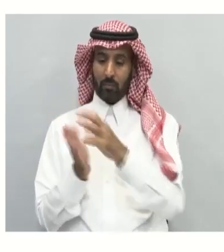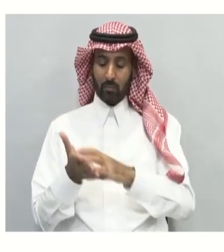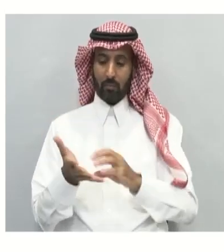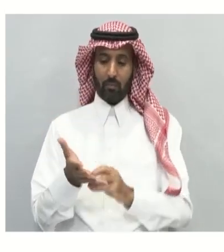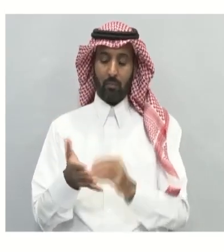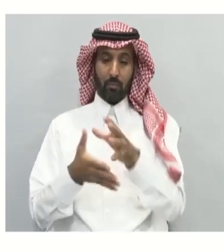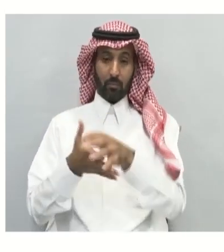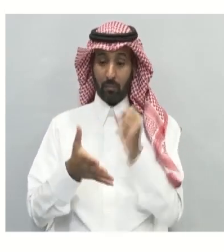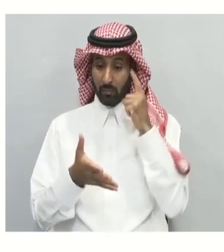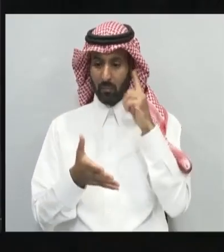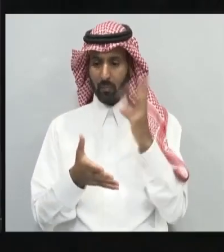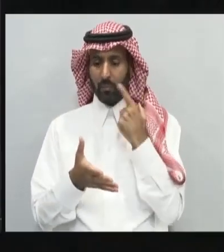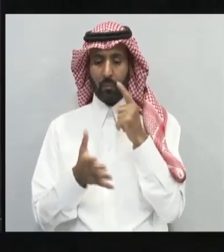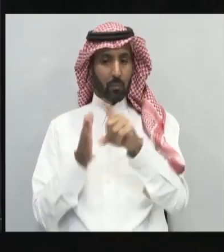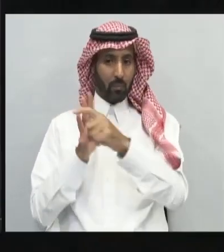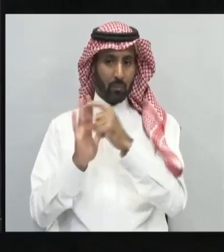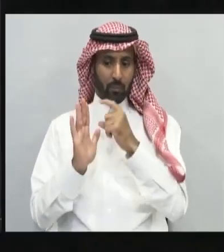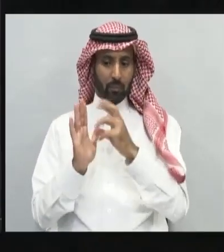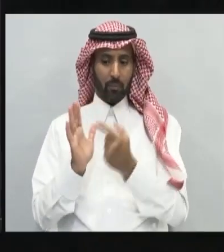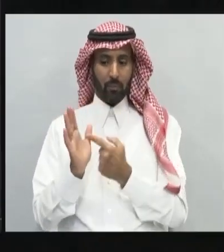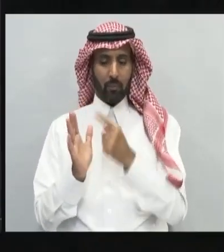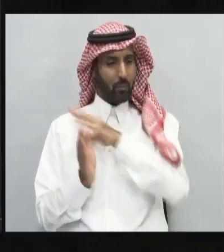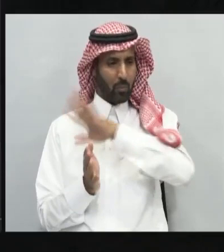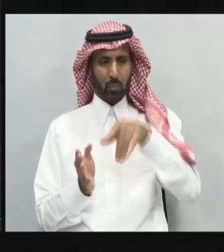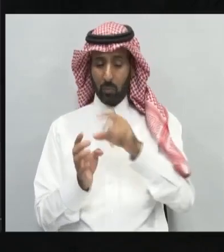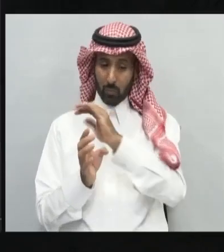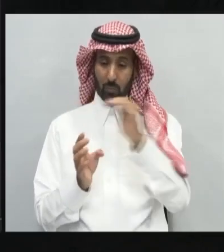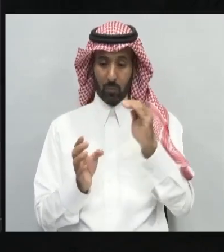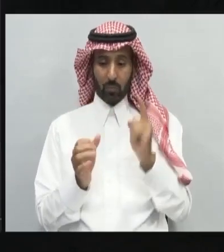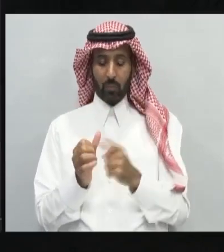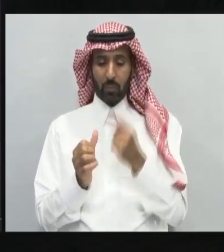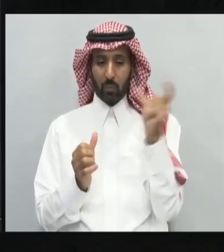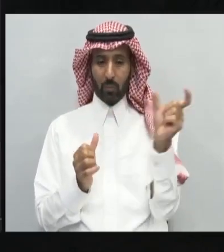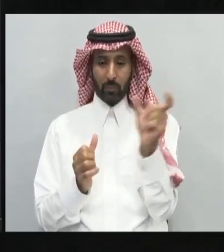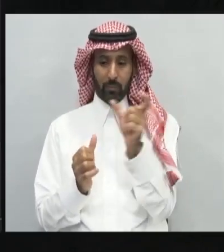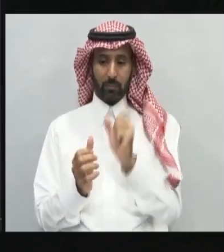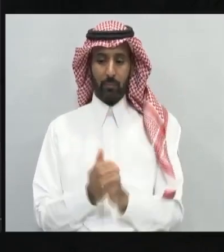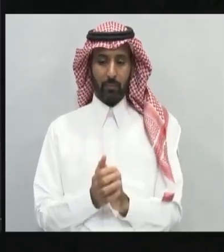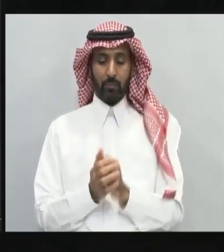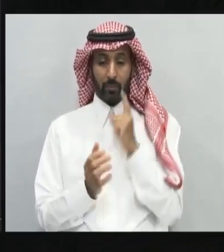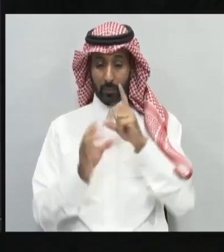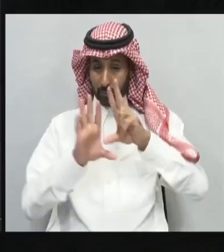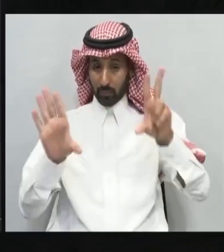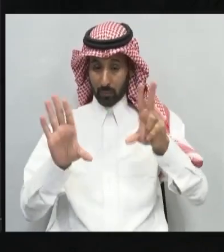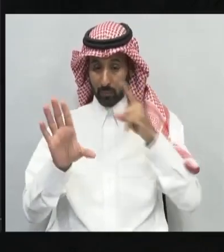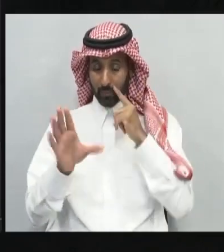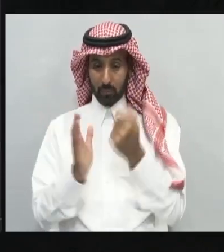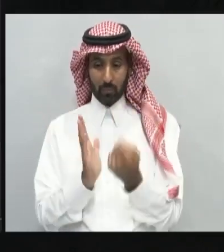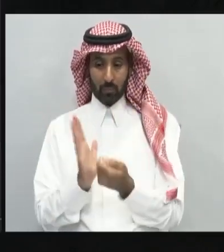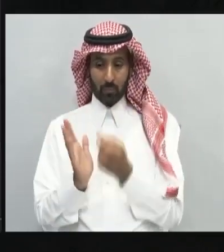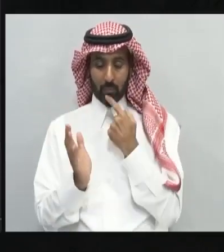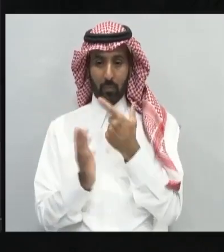We're going to come up with topics, so not a whole sentence, just a word. A TV reporter could